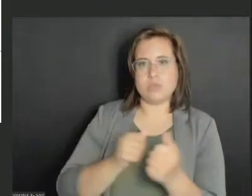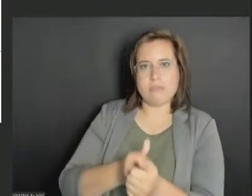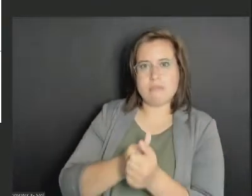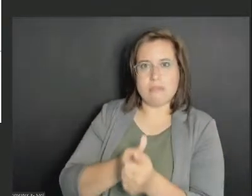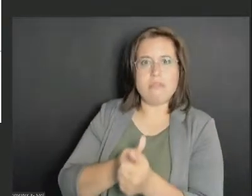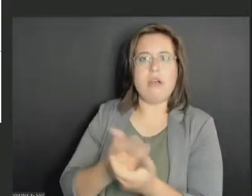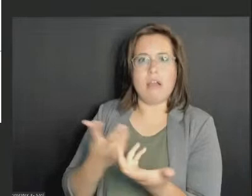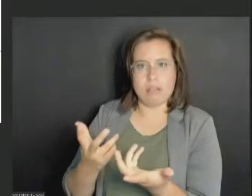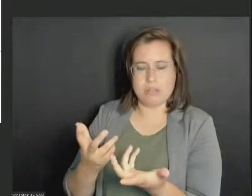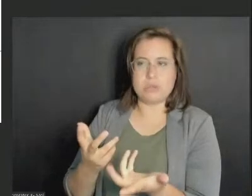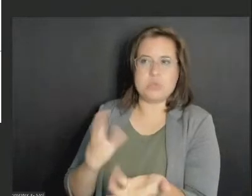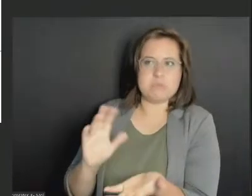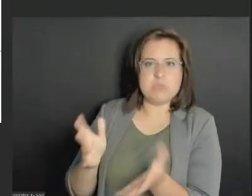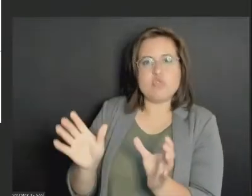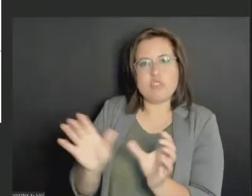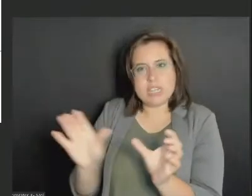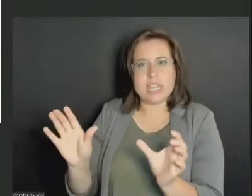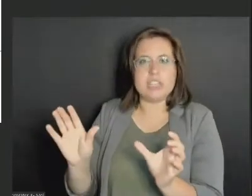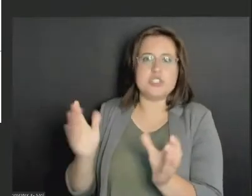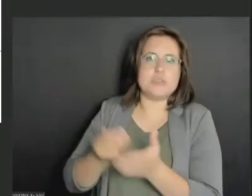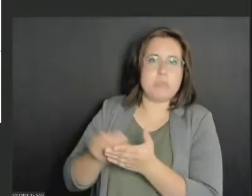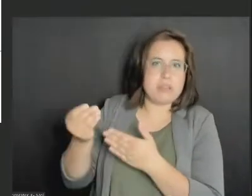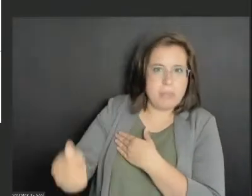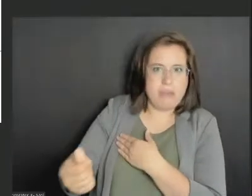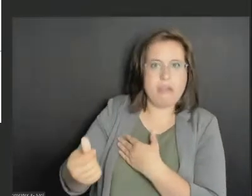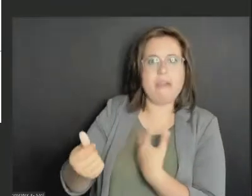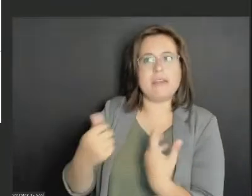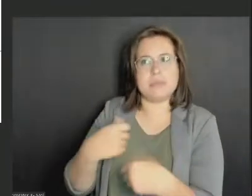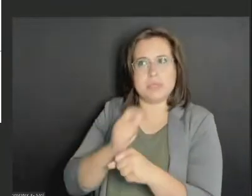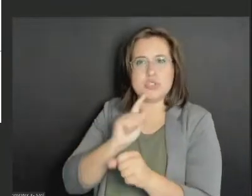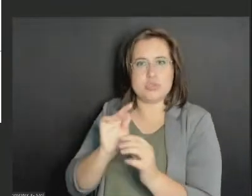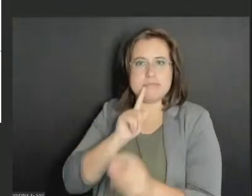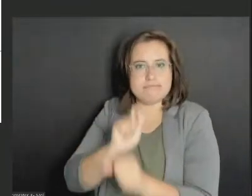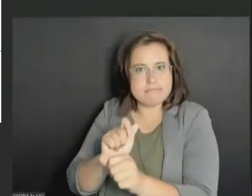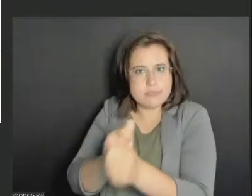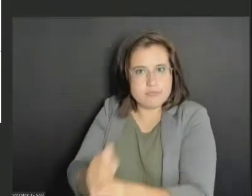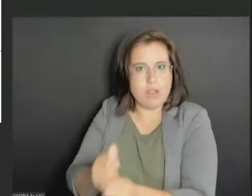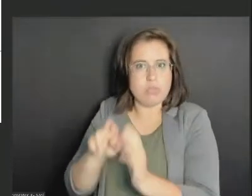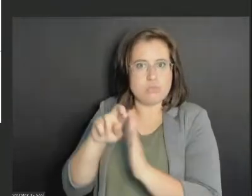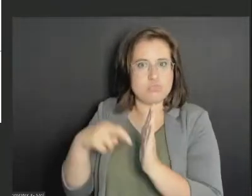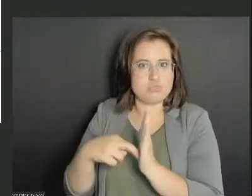through accreditation and reimbursement requirements. Next slide, please.